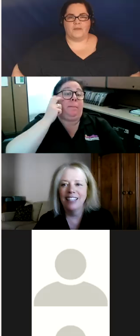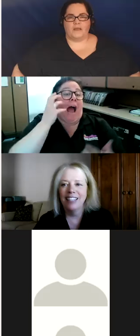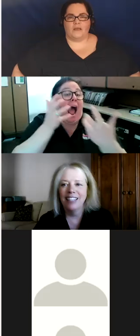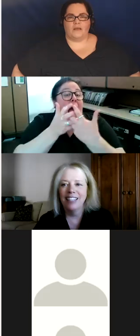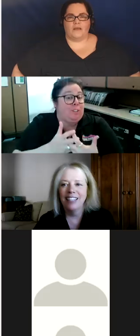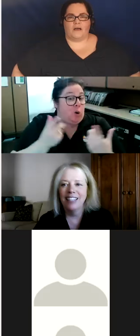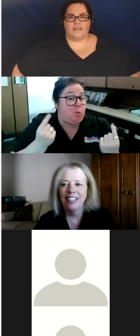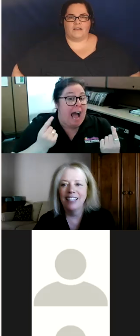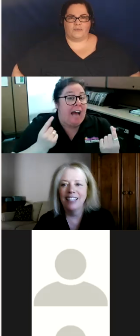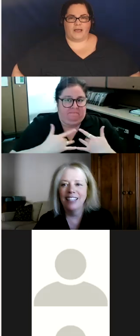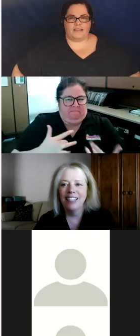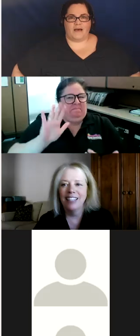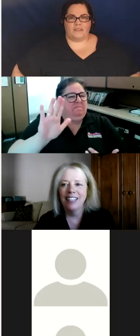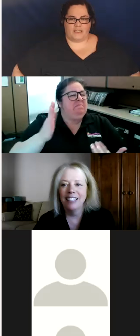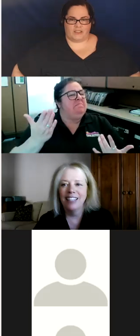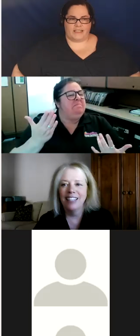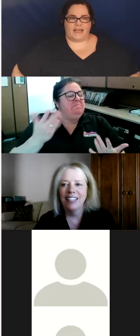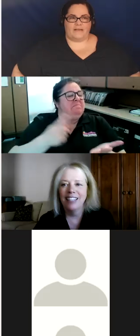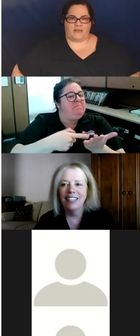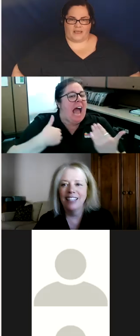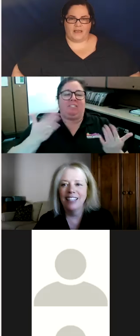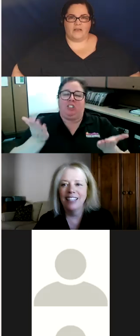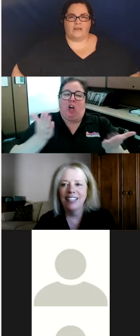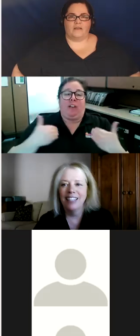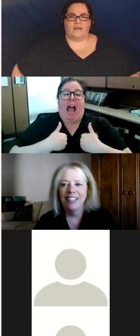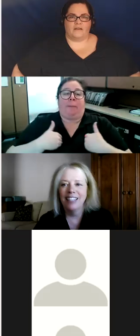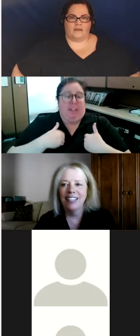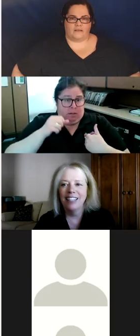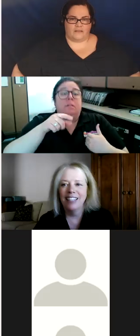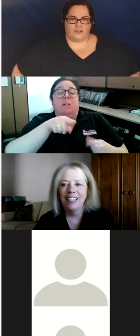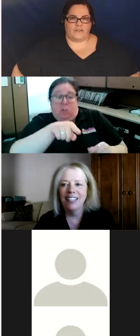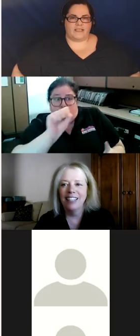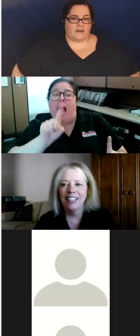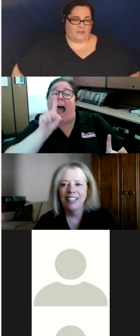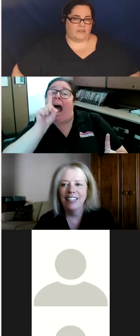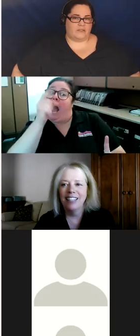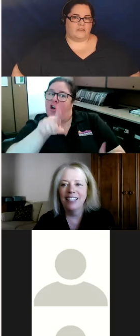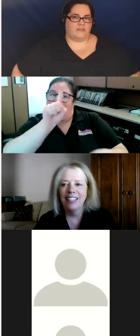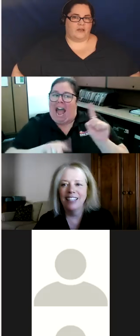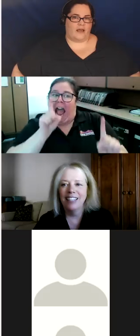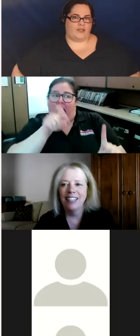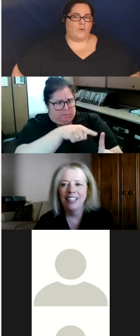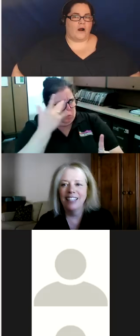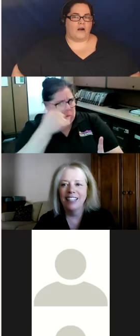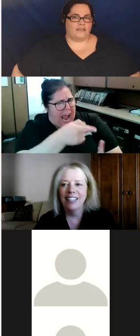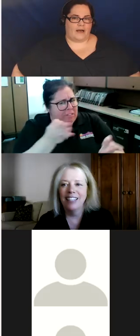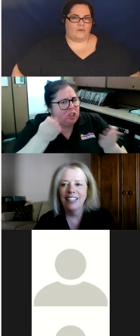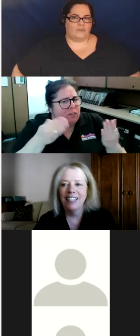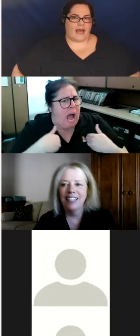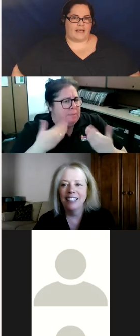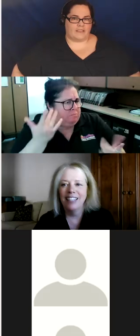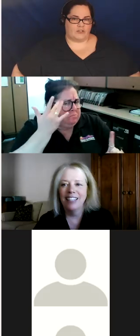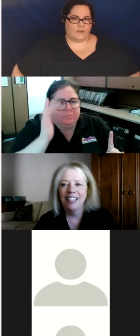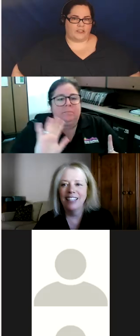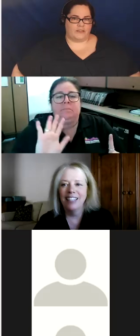that. Deaf-blind accommodations can be service animals, and you are allowed